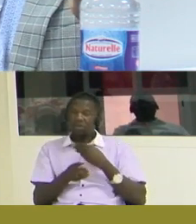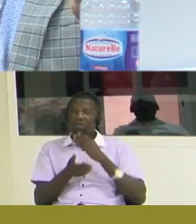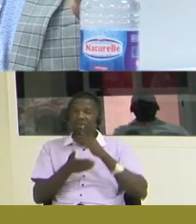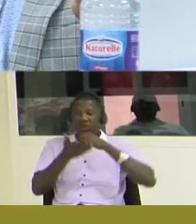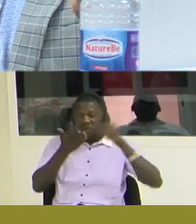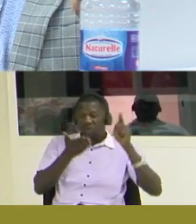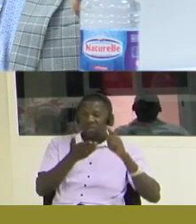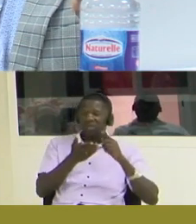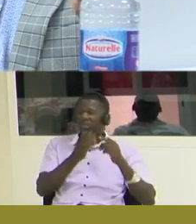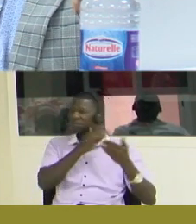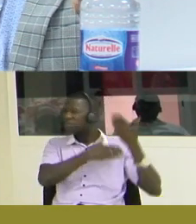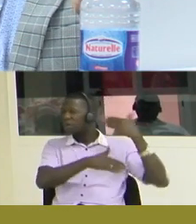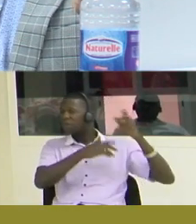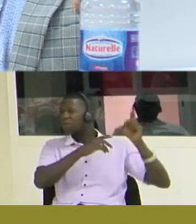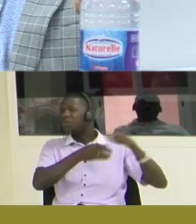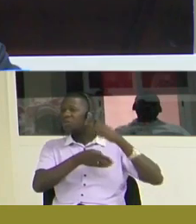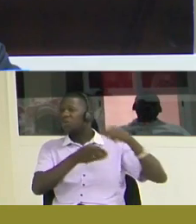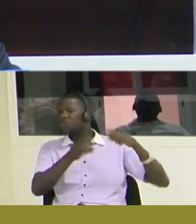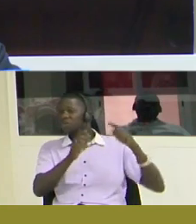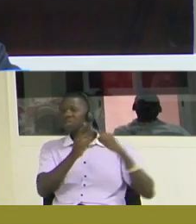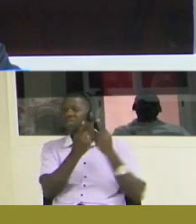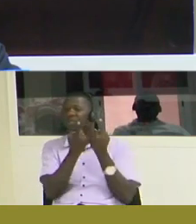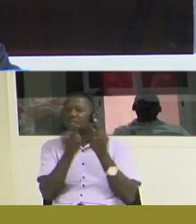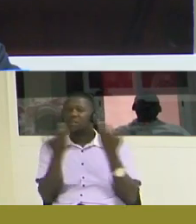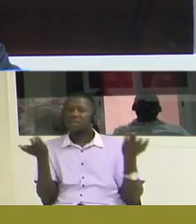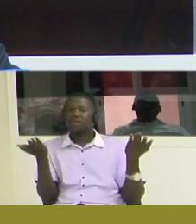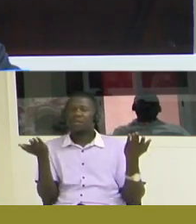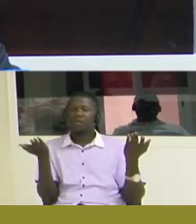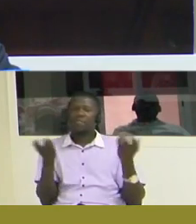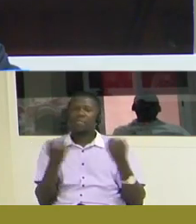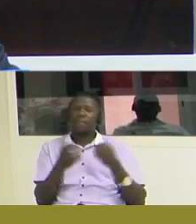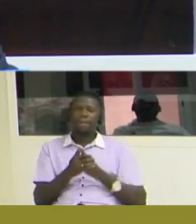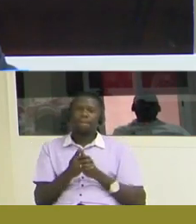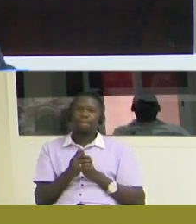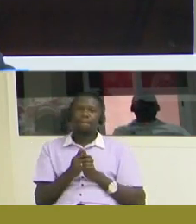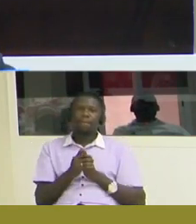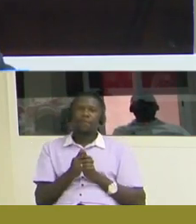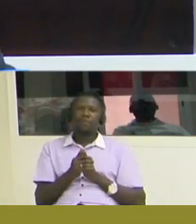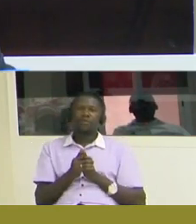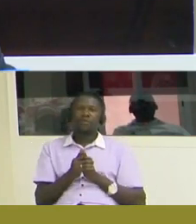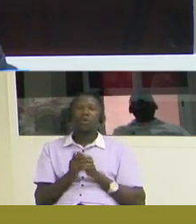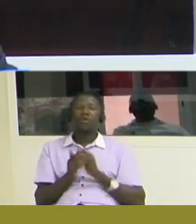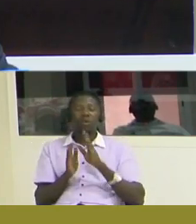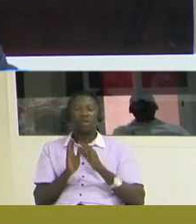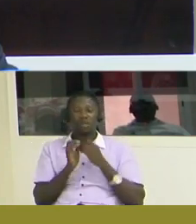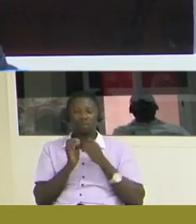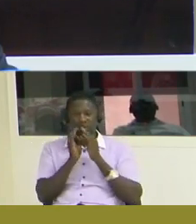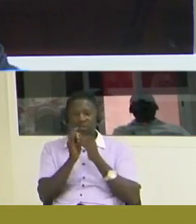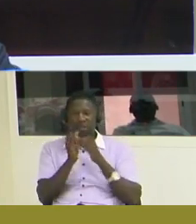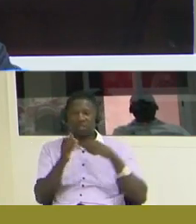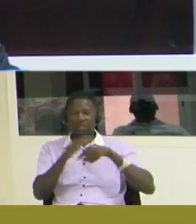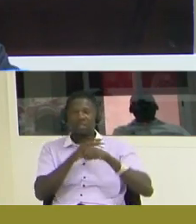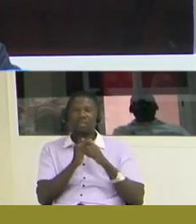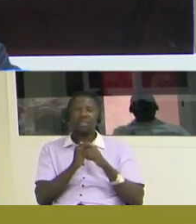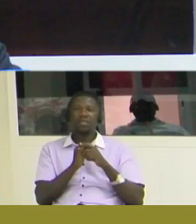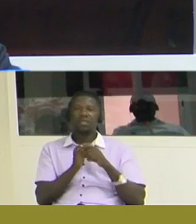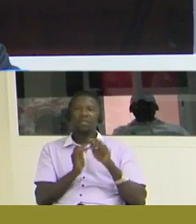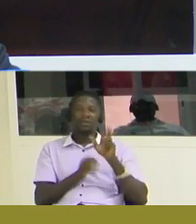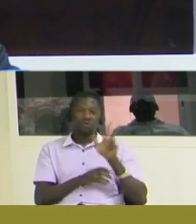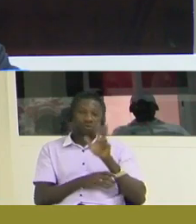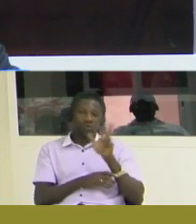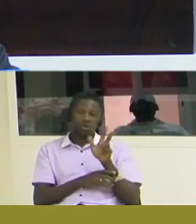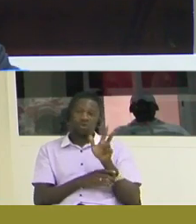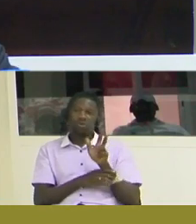well let me just say this in in Wolof legal are handling my